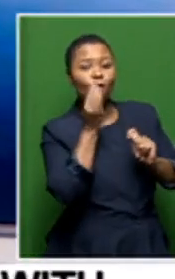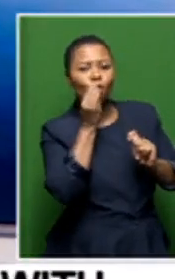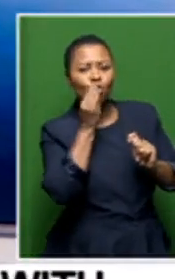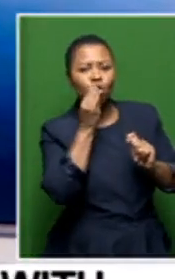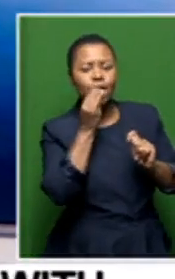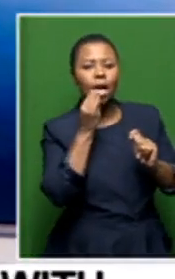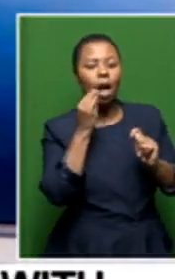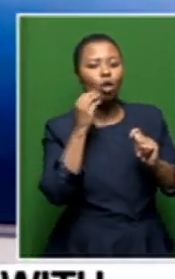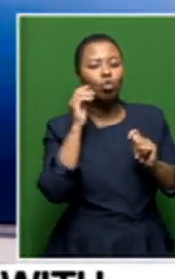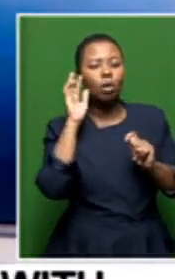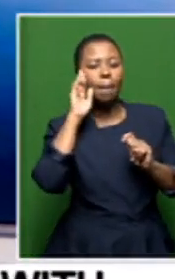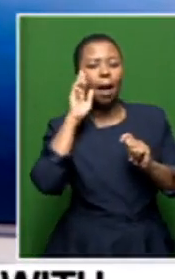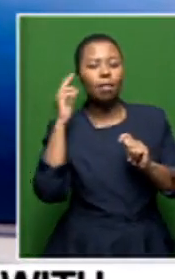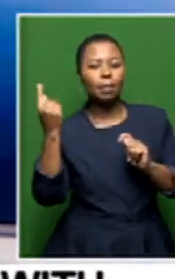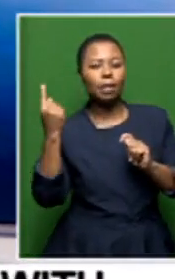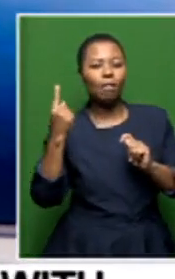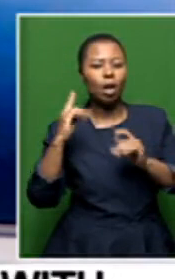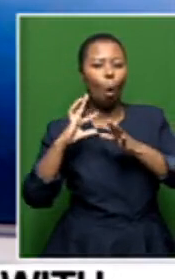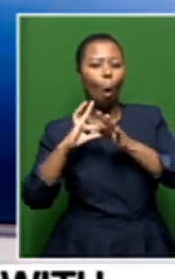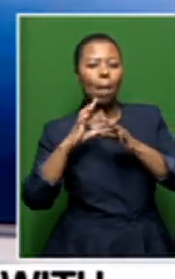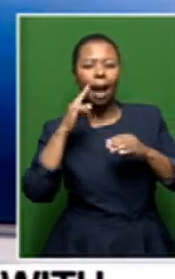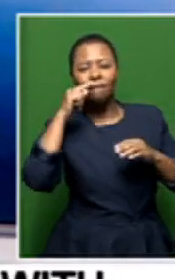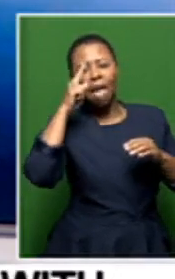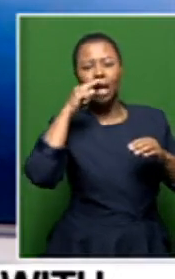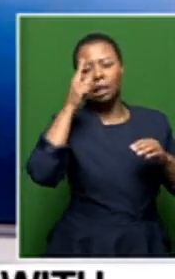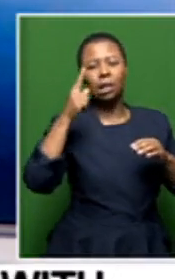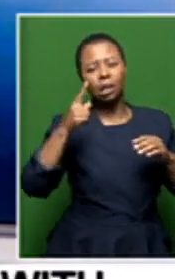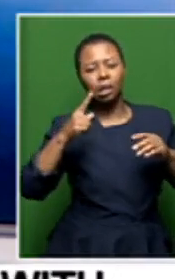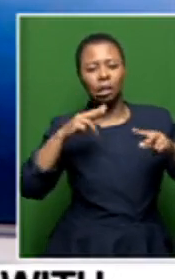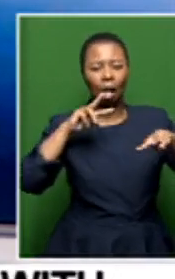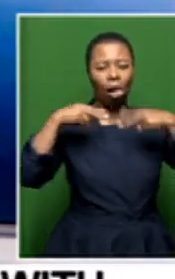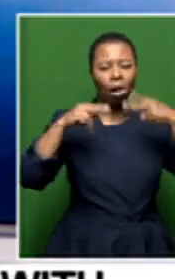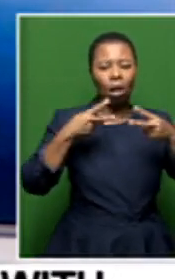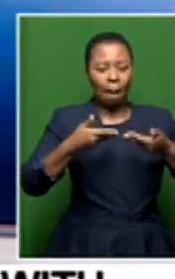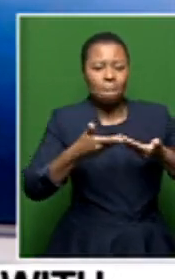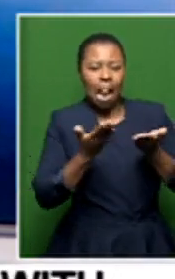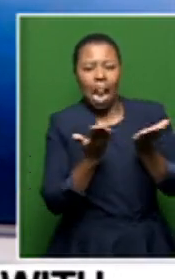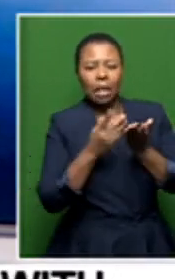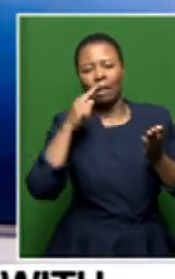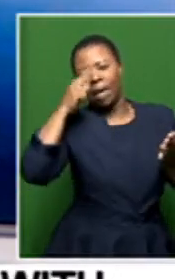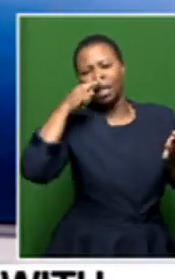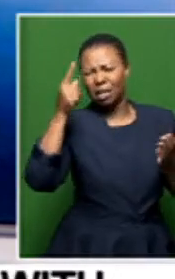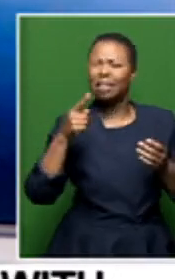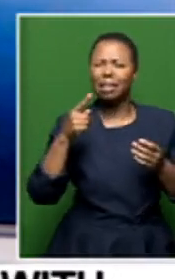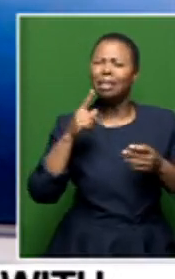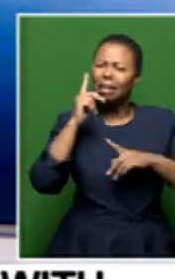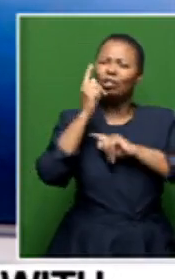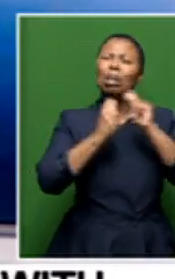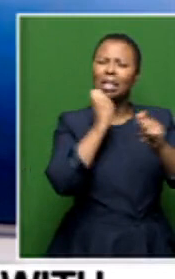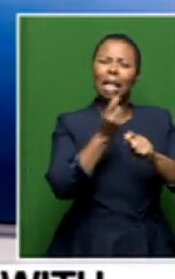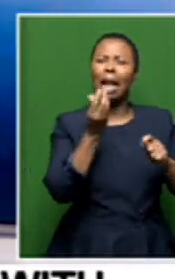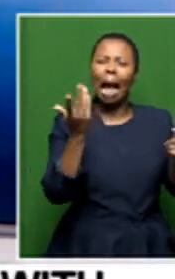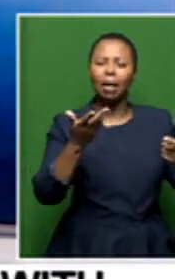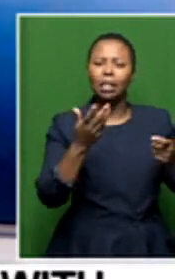ostensibly to remind them of home, they use the fancy cutlery and fancy plates. Yet you should use the traditional stuff, man, like